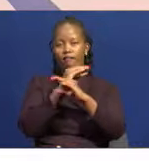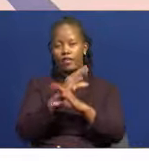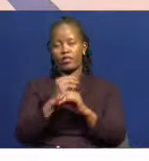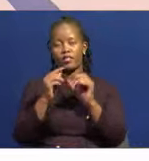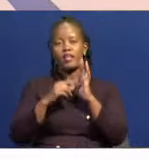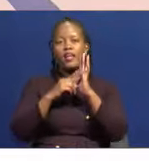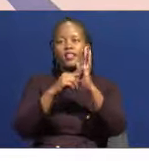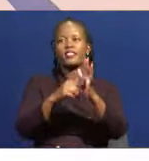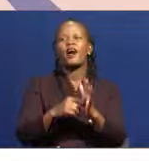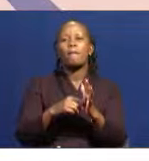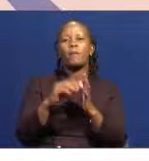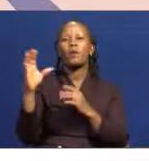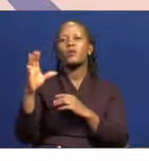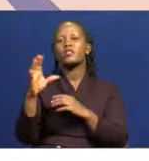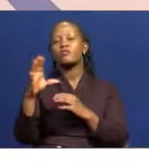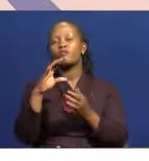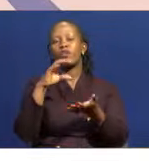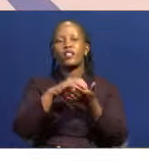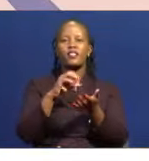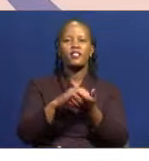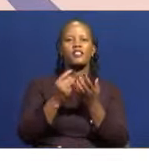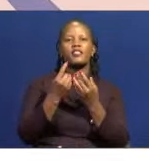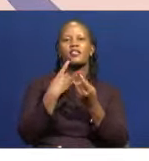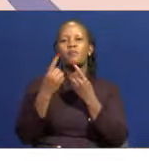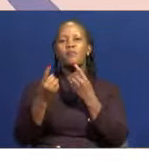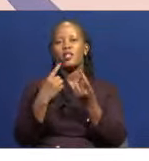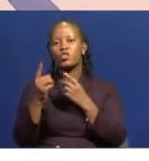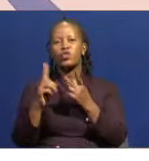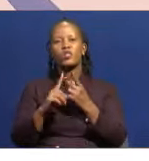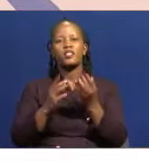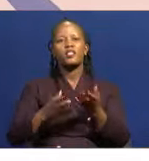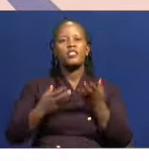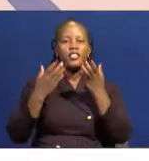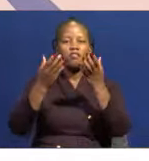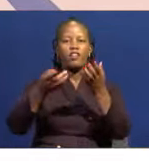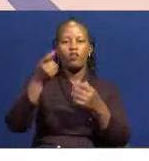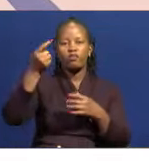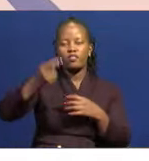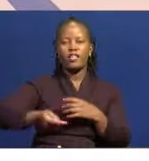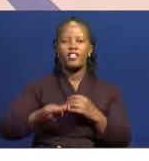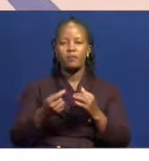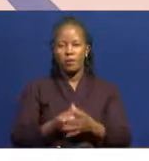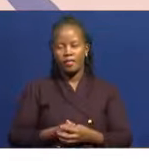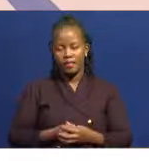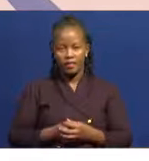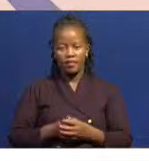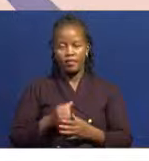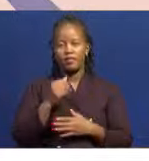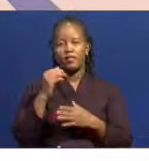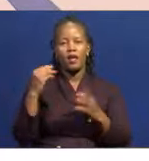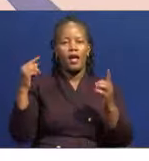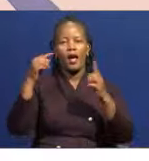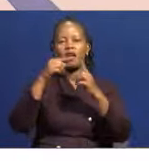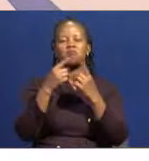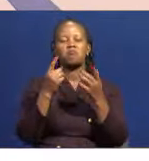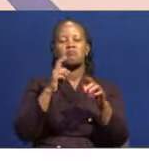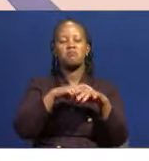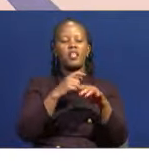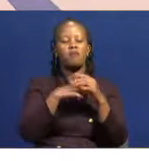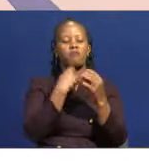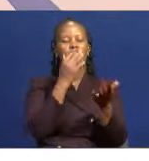civil cases, the mentions, the delivery of judgments and rulings, all the way to the